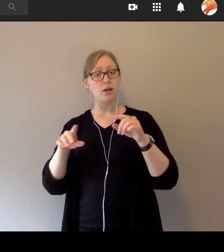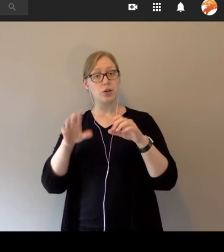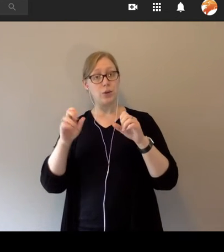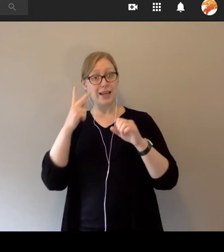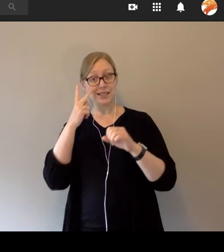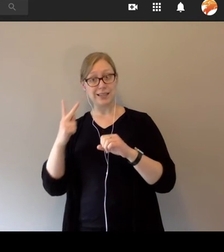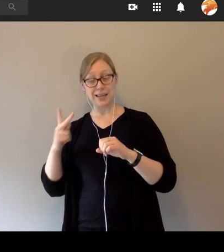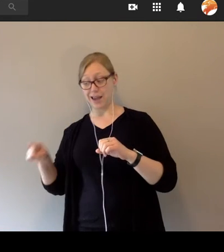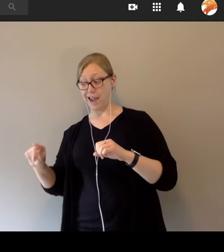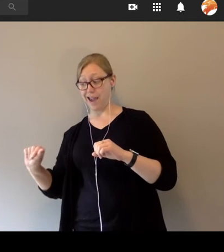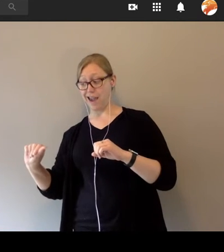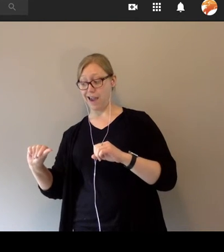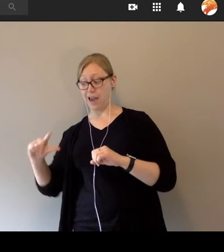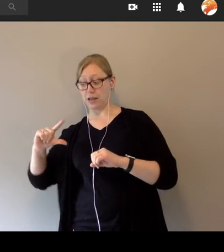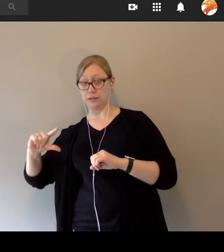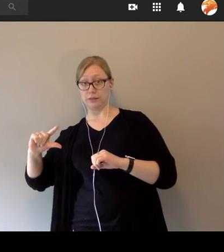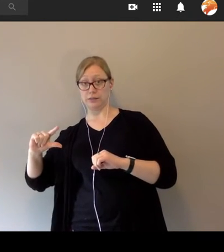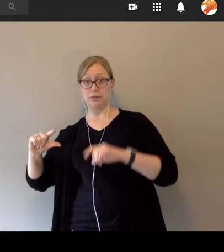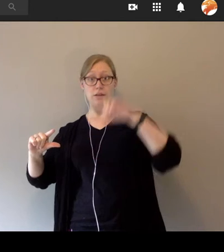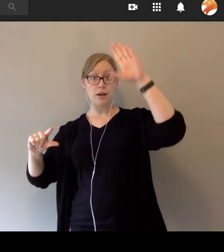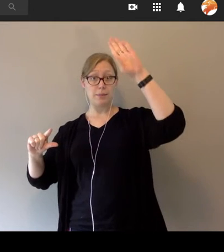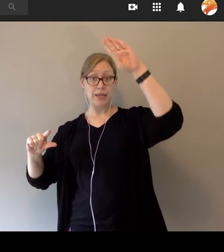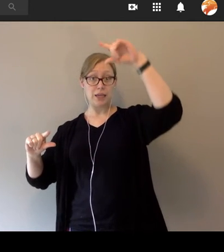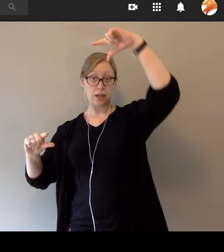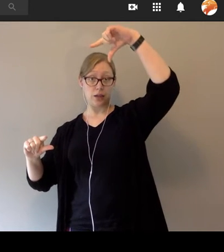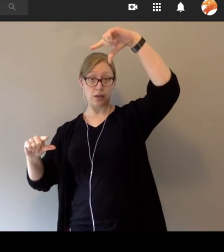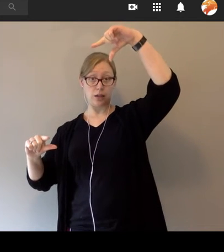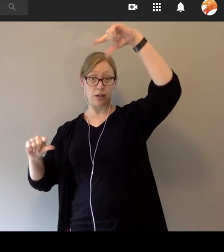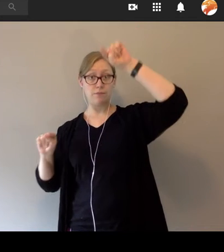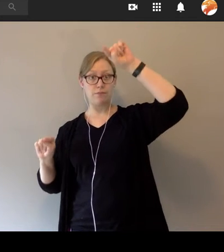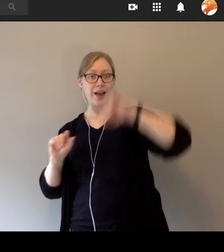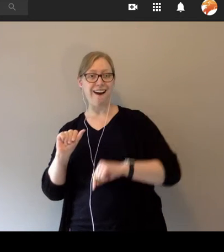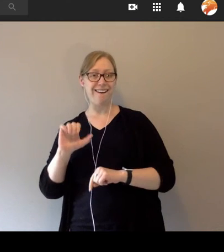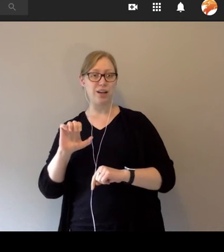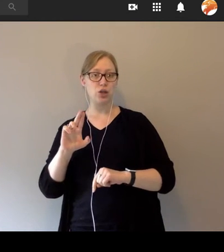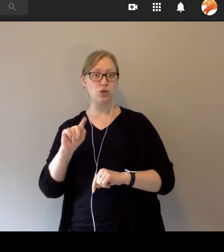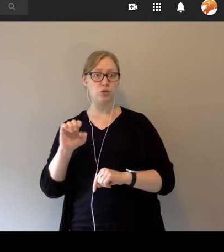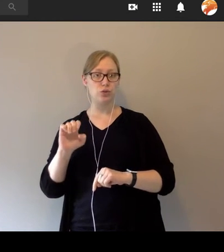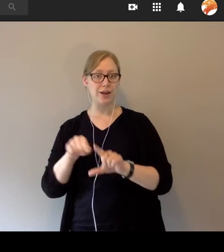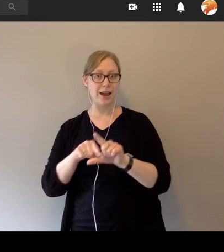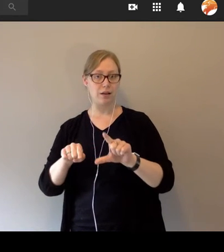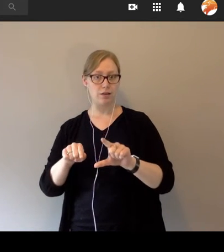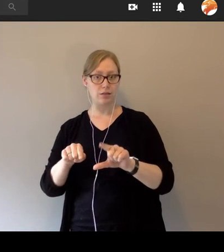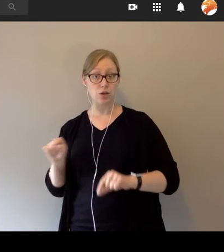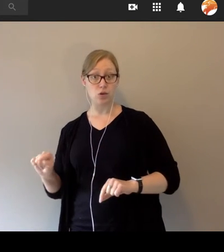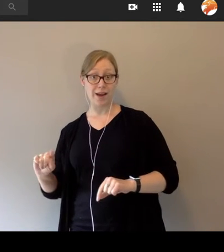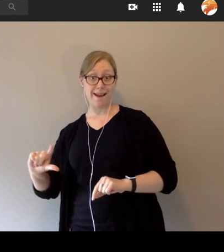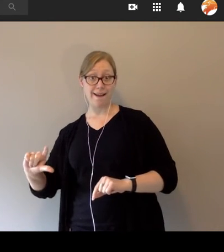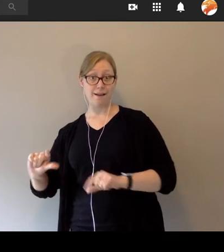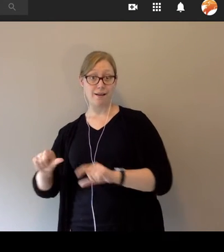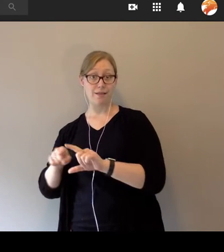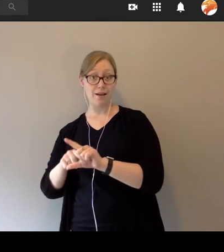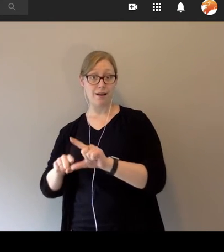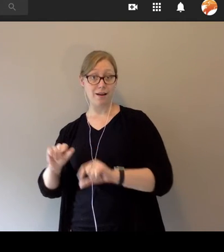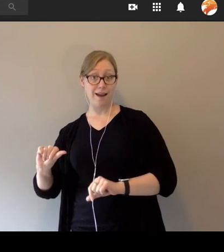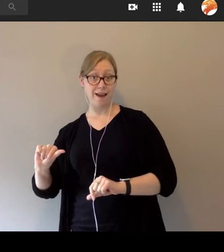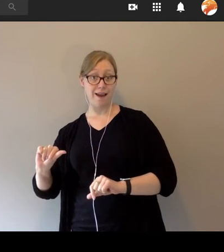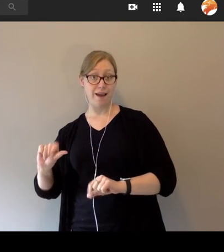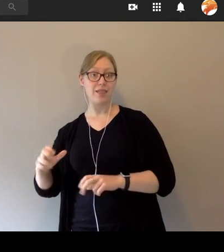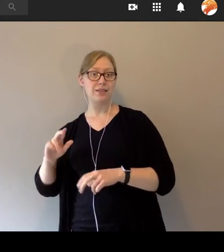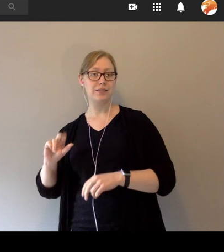A and B. And we're gonna give the measures for those angles. Is the measure of angle A is alpha, the measure of angle B